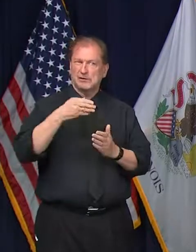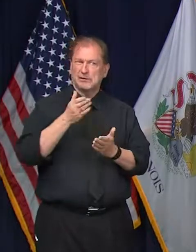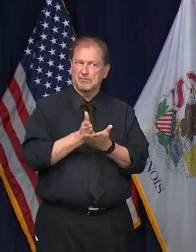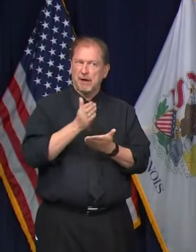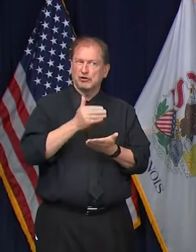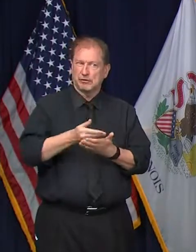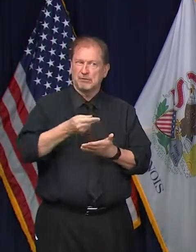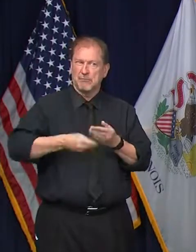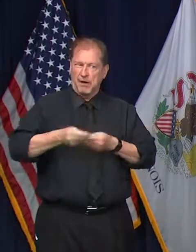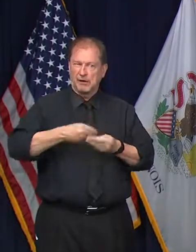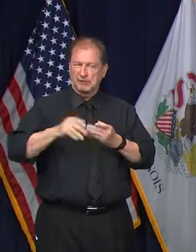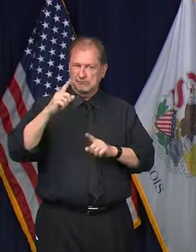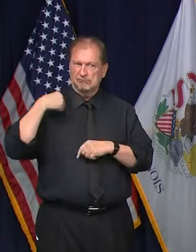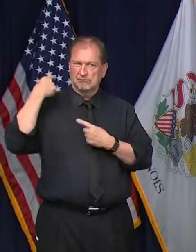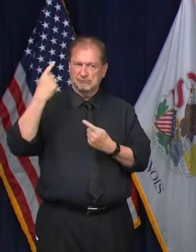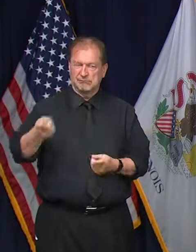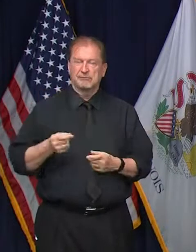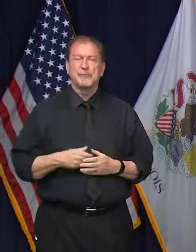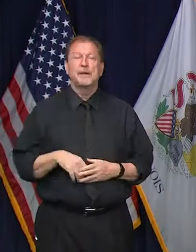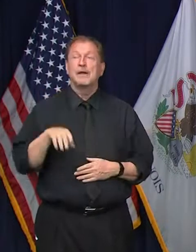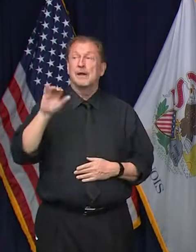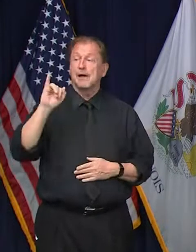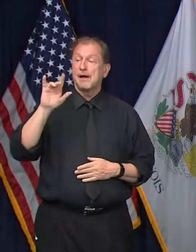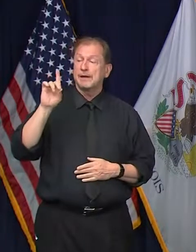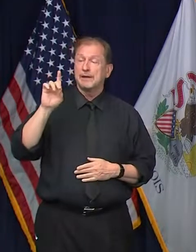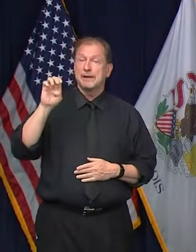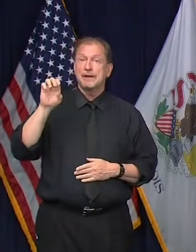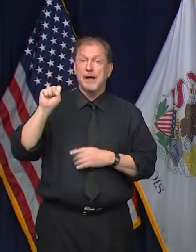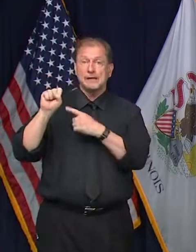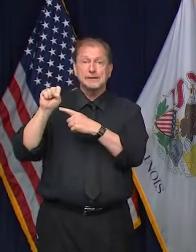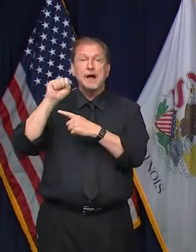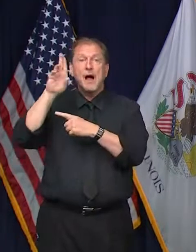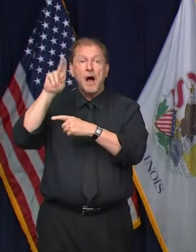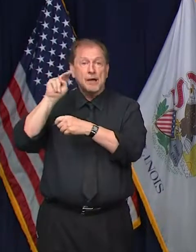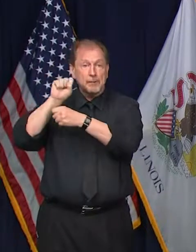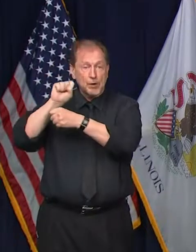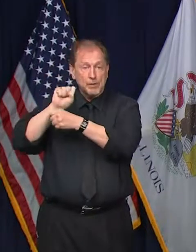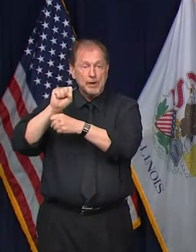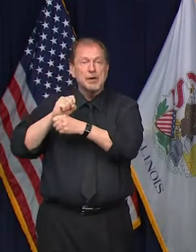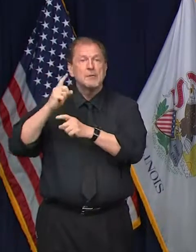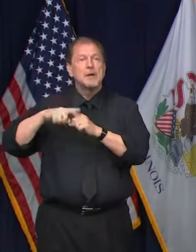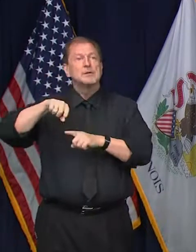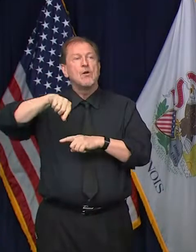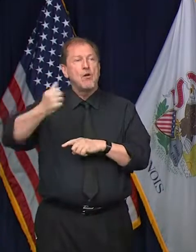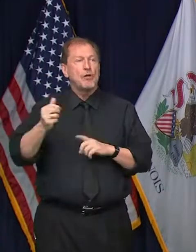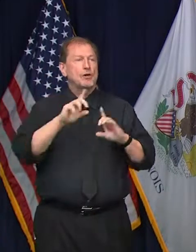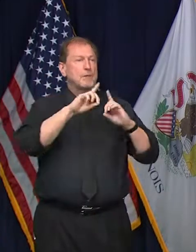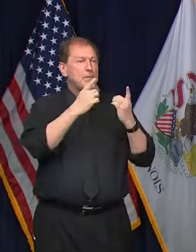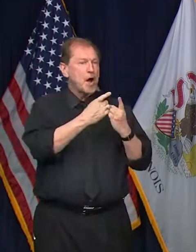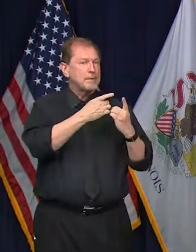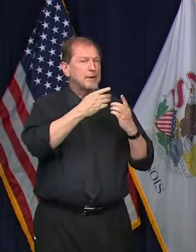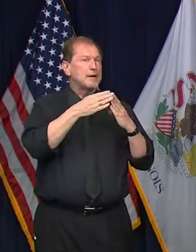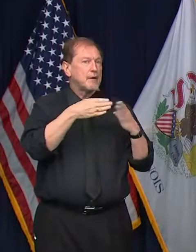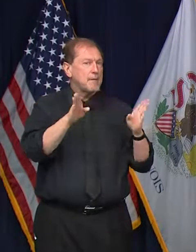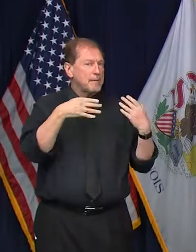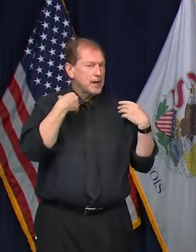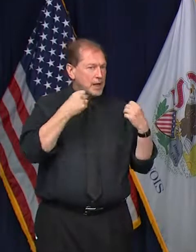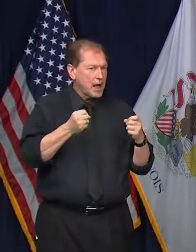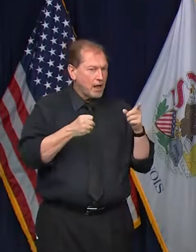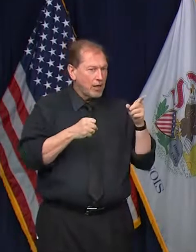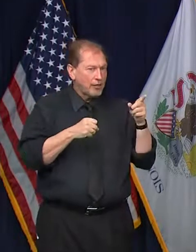because it is a fact that IDES and other agencies like the Department of Public Health have